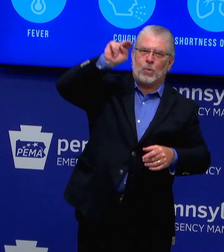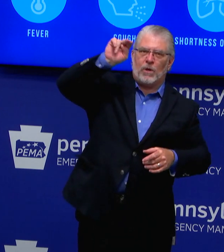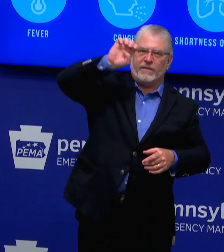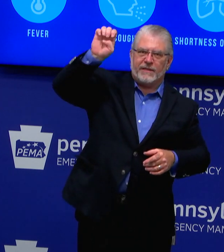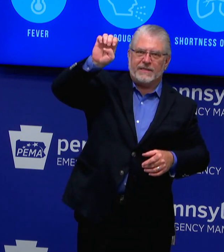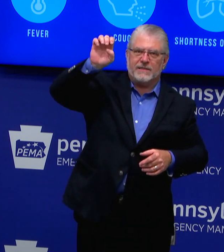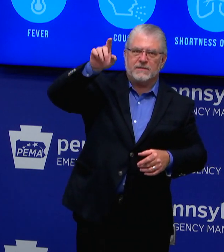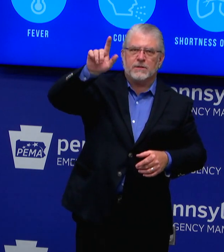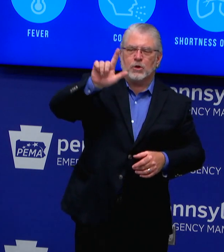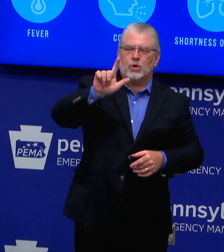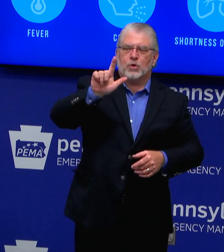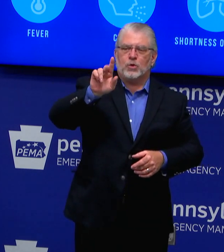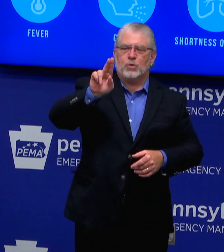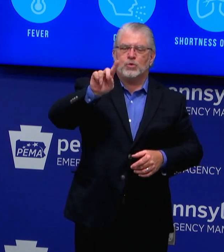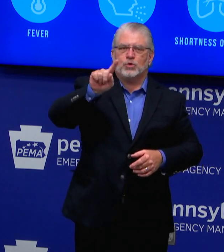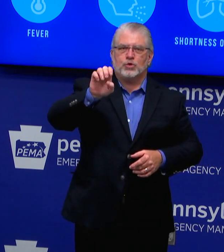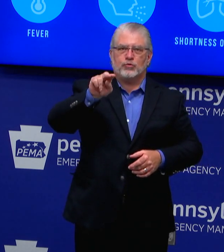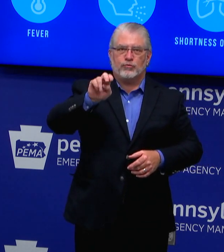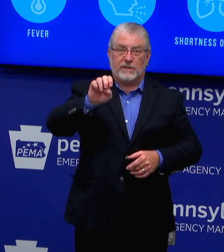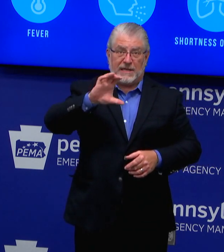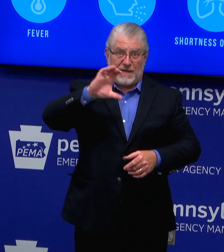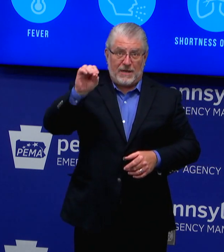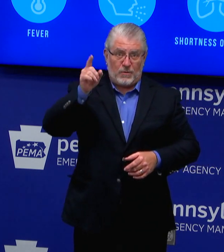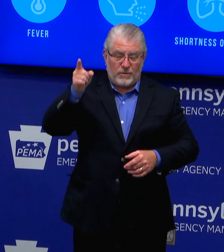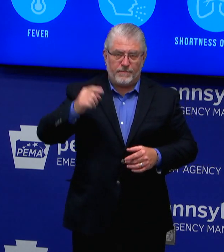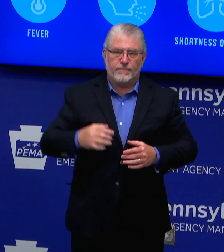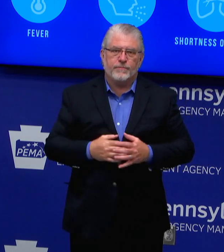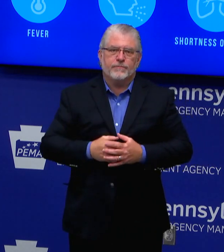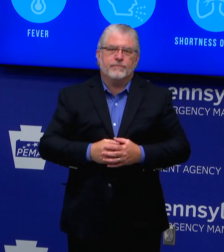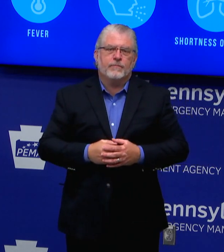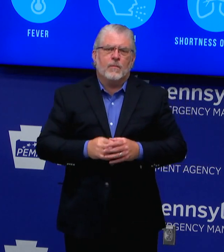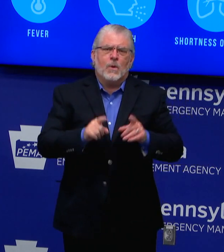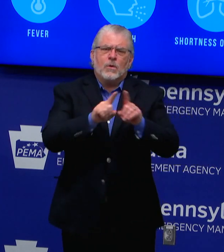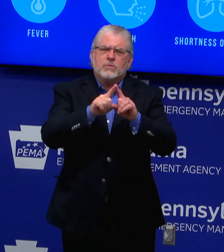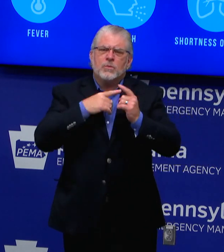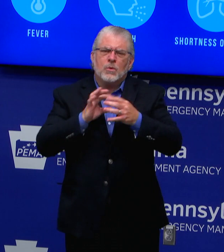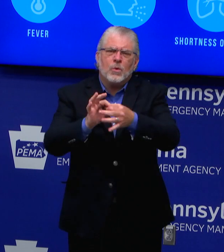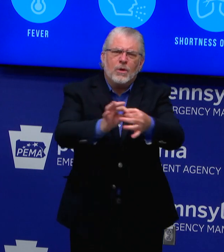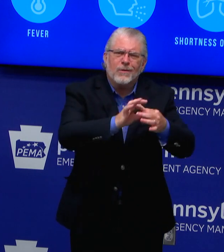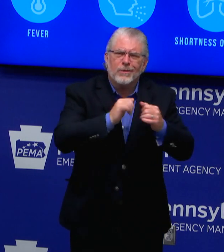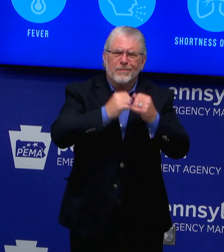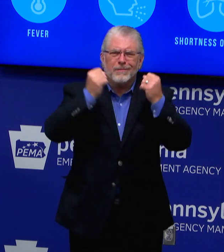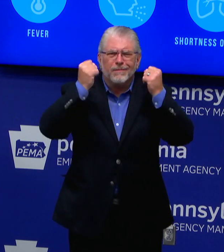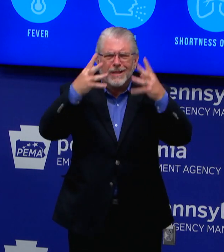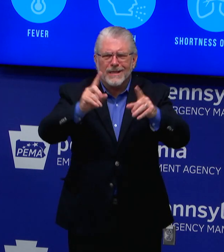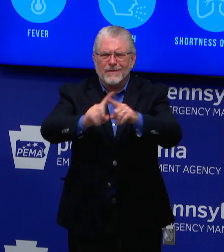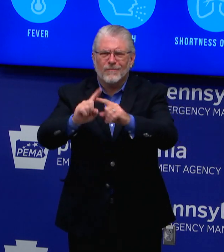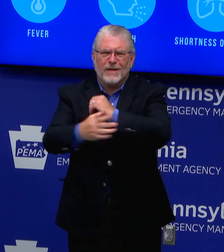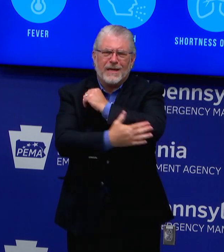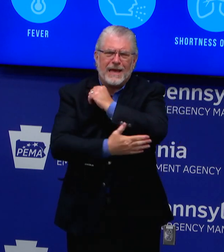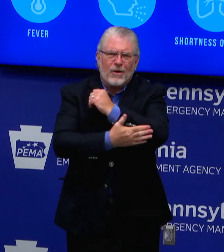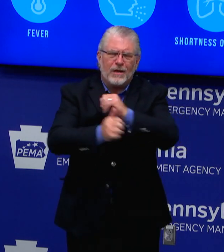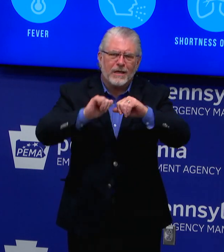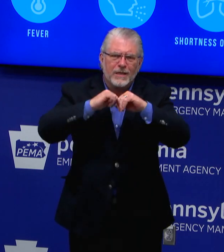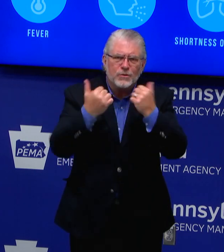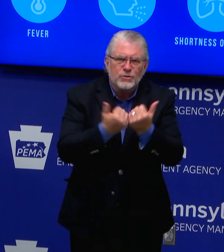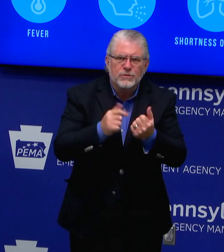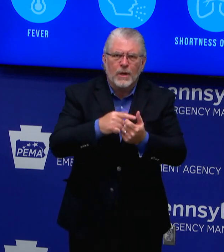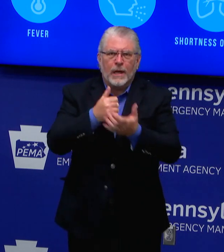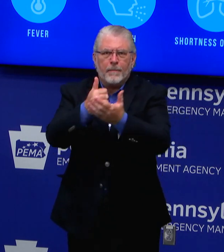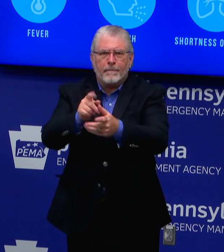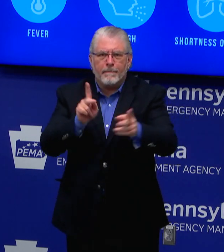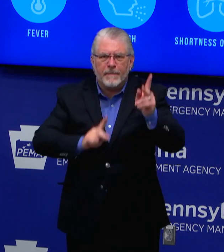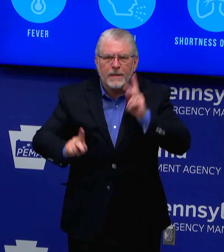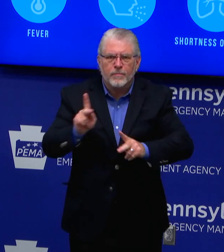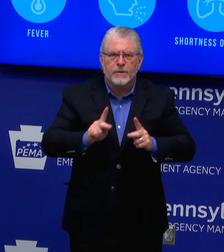We've also coordinated support across multiple agencies and counties for large-scale feeding operations. The impacts from